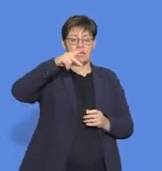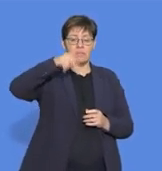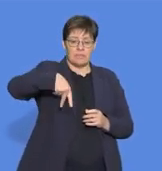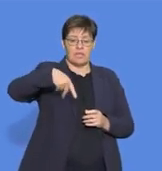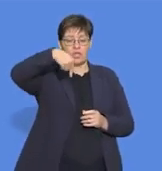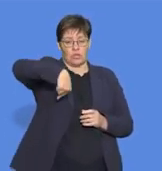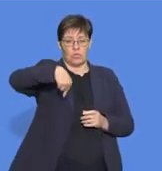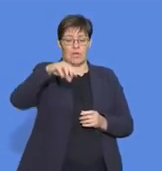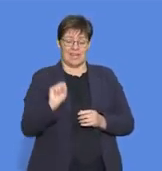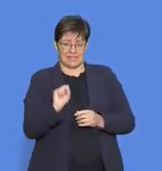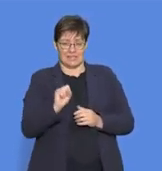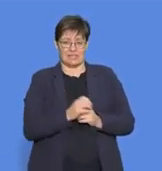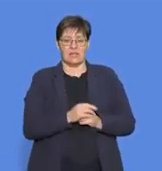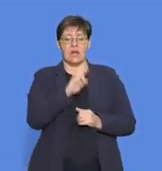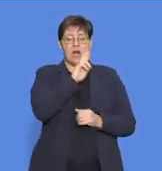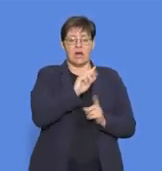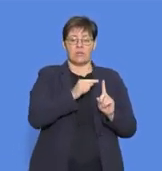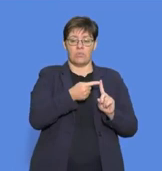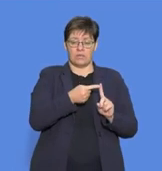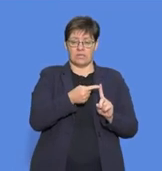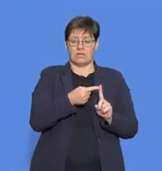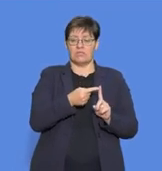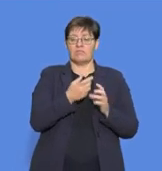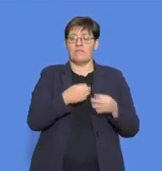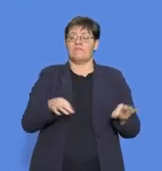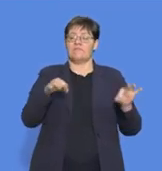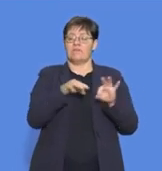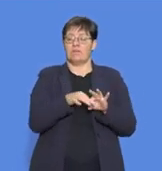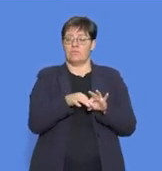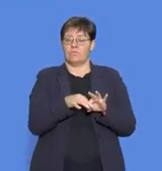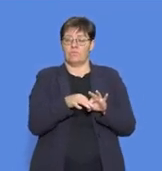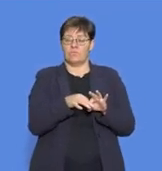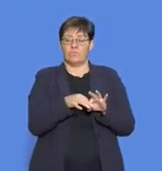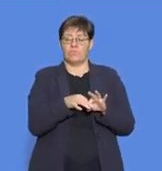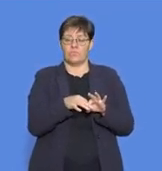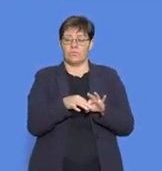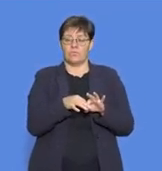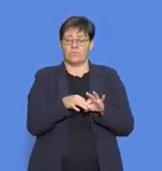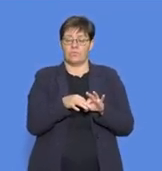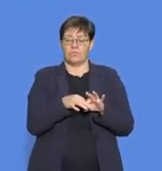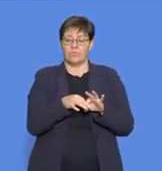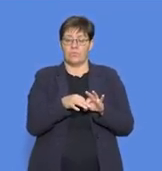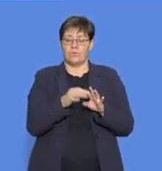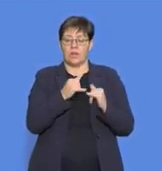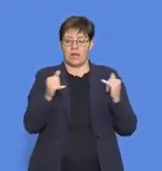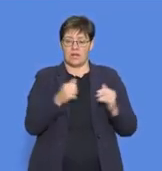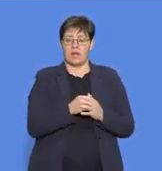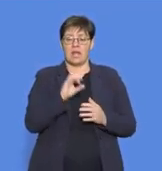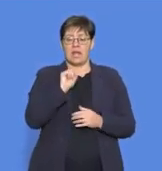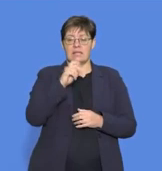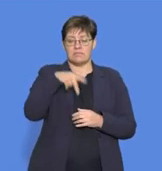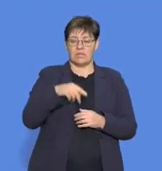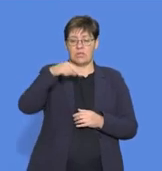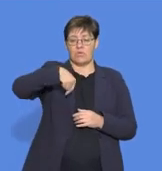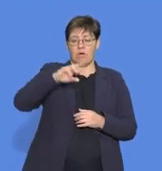PQS. R is a point such that they've given us values for R is a point on a line SP such